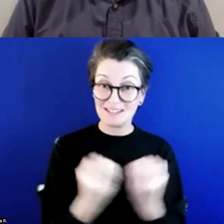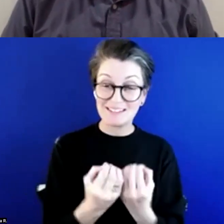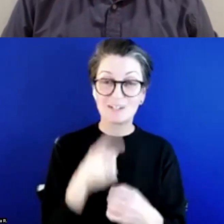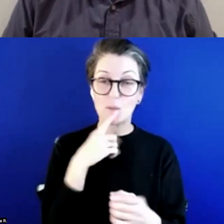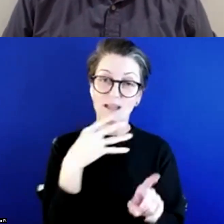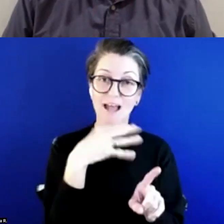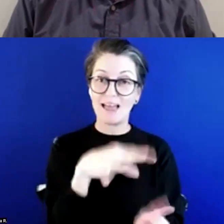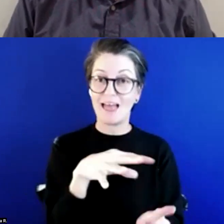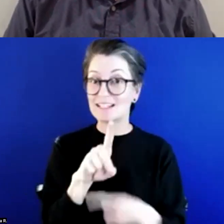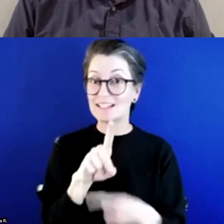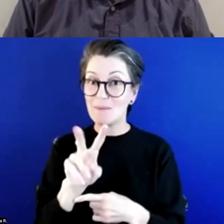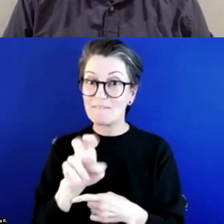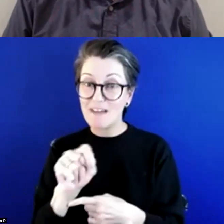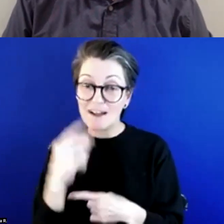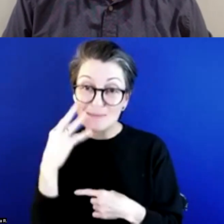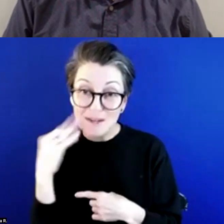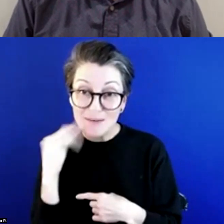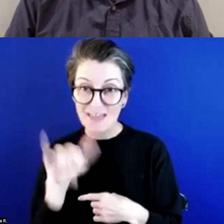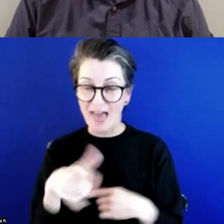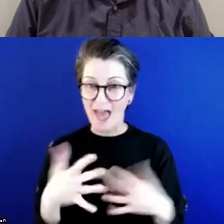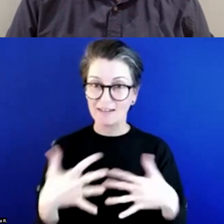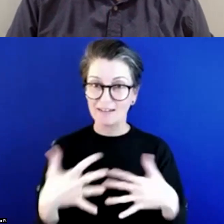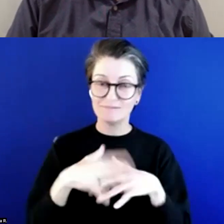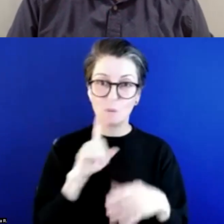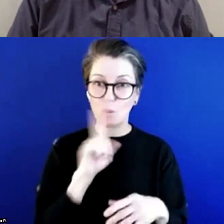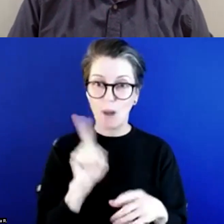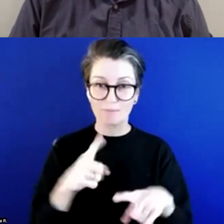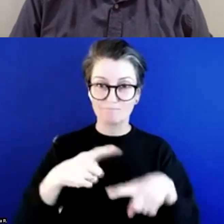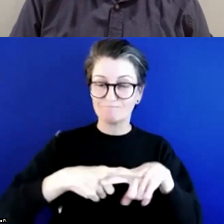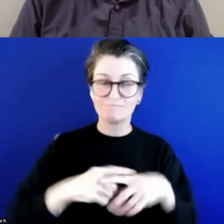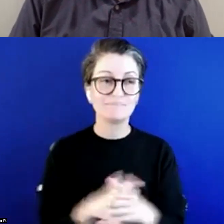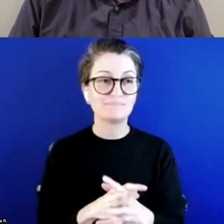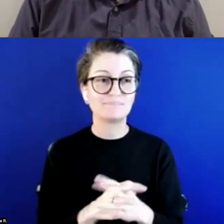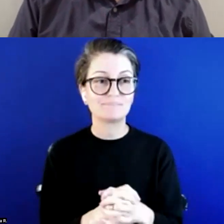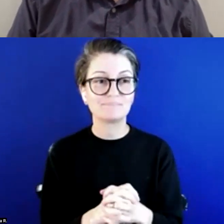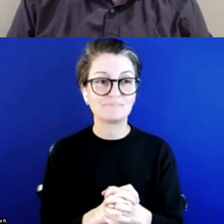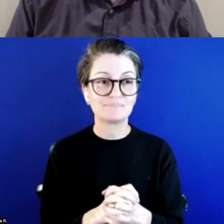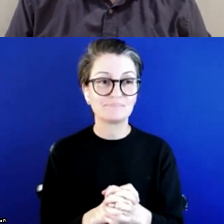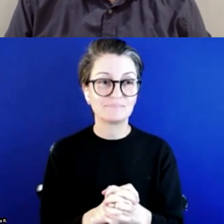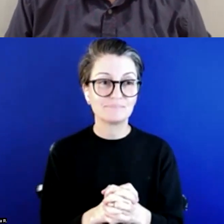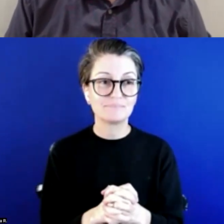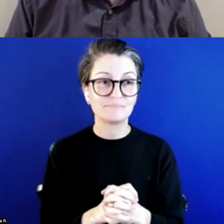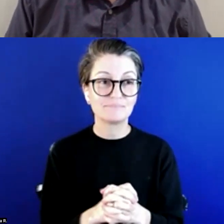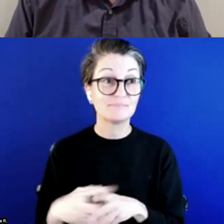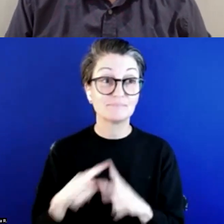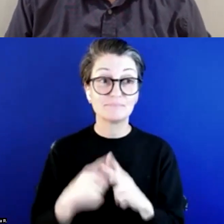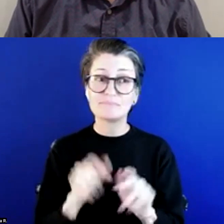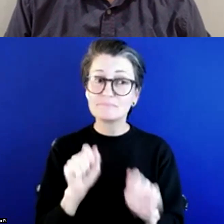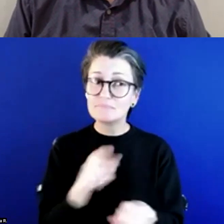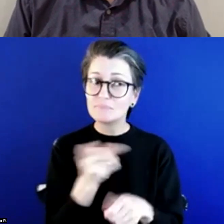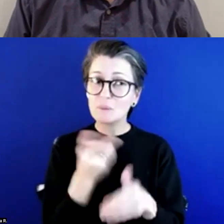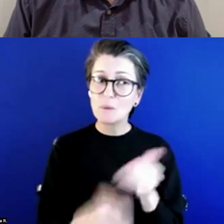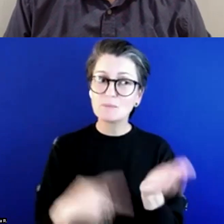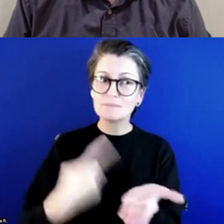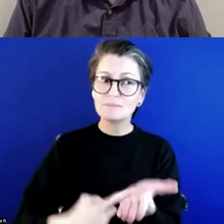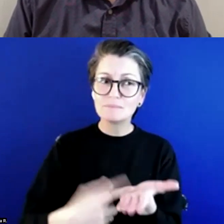experience and that intersection. Just to get us off right off the bat, can you both talk about a little bit